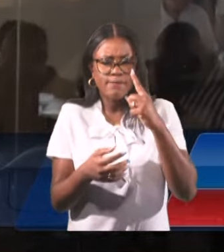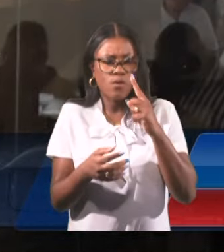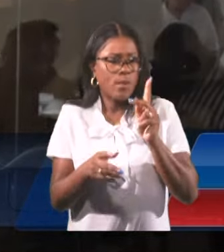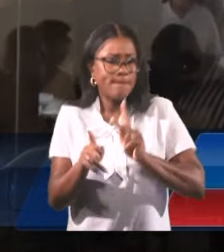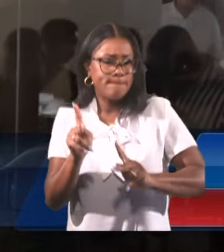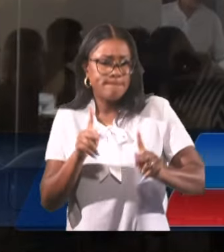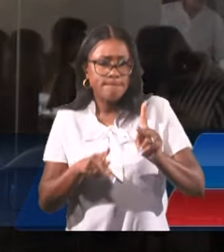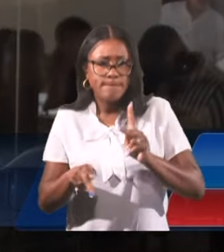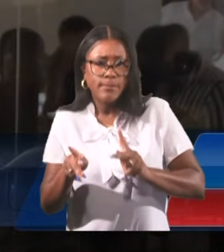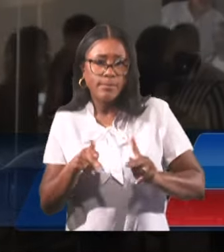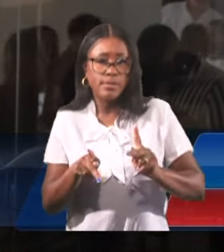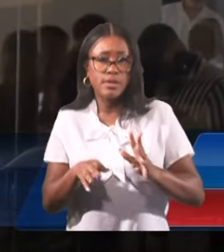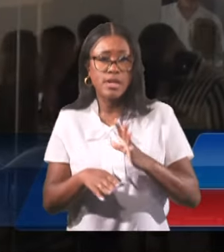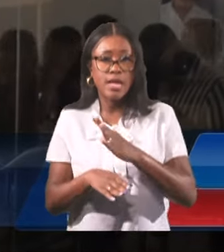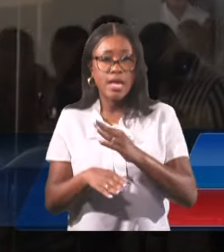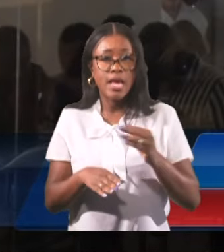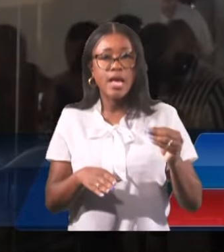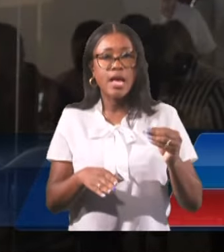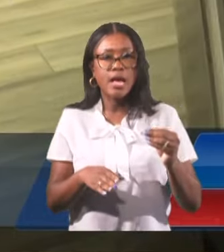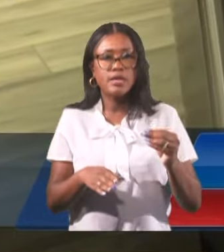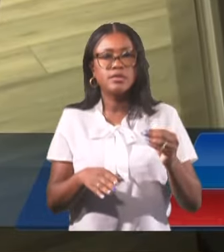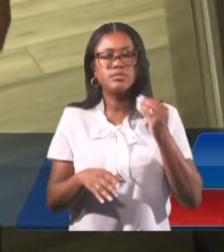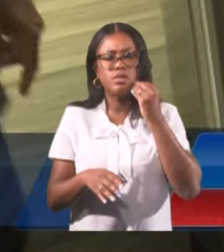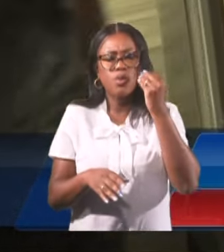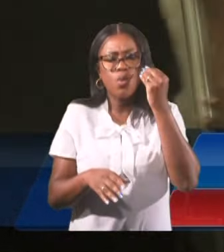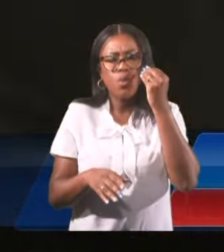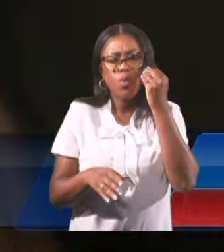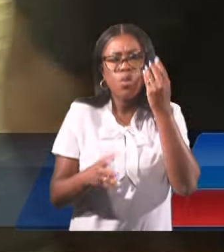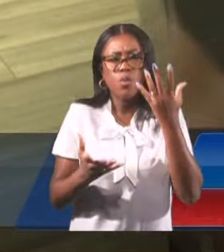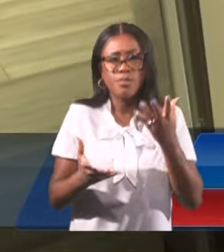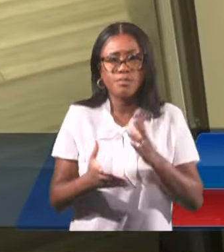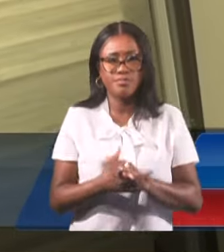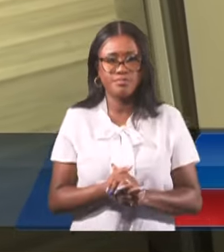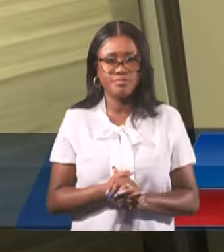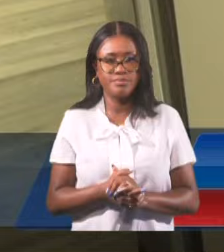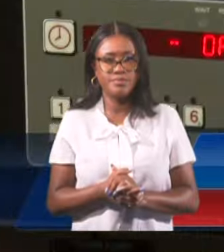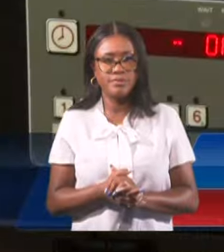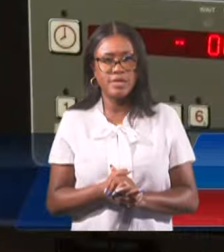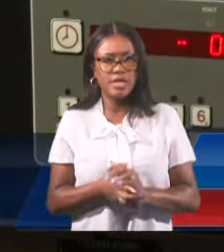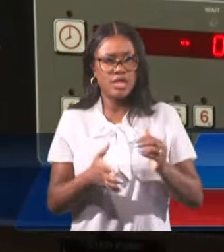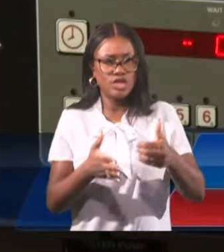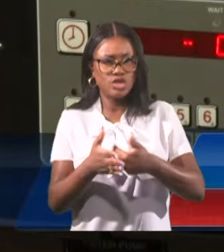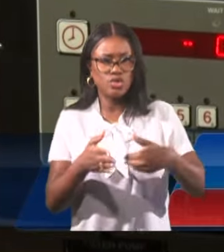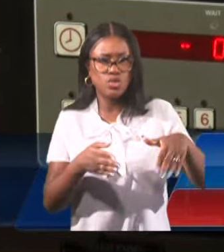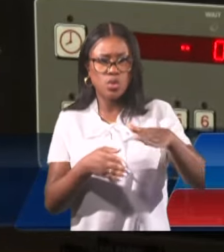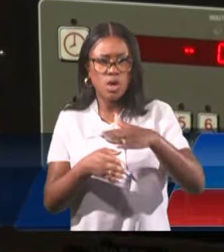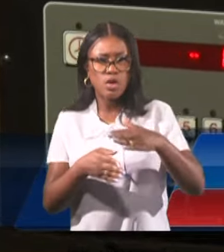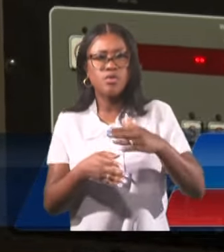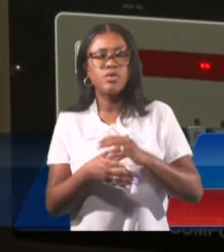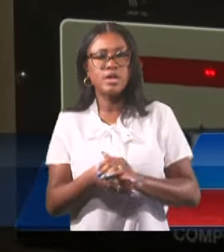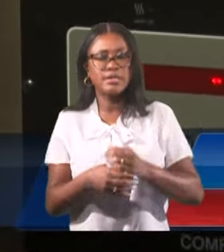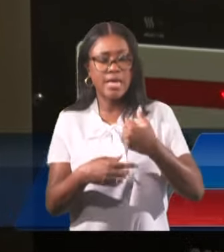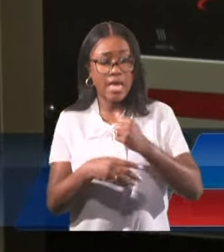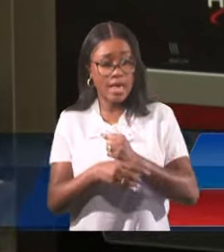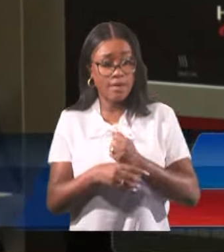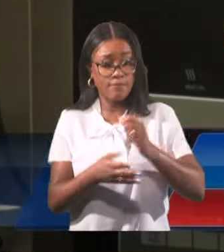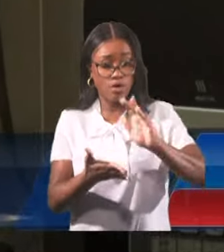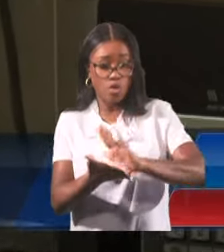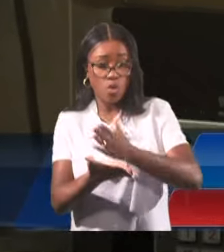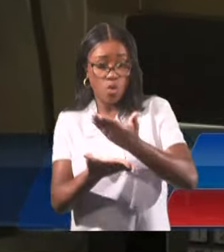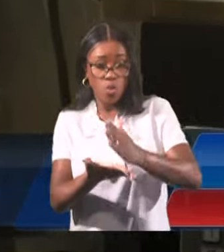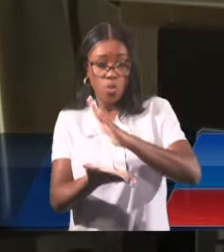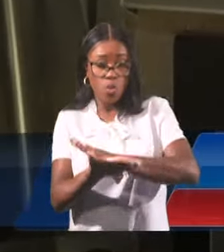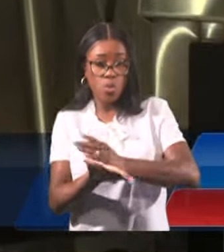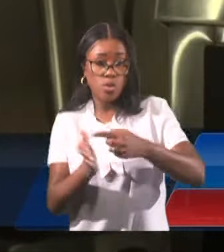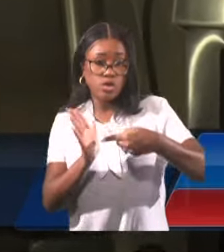people, and for it to be homegrown. She says it's an ultra-modern space to not only produce culinary shows, but one to teach and